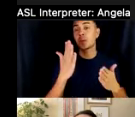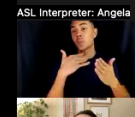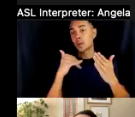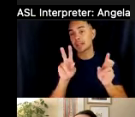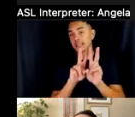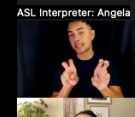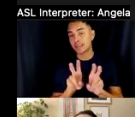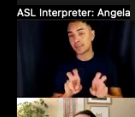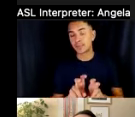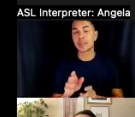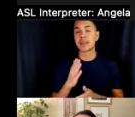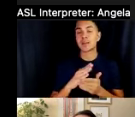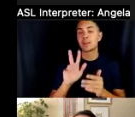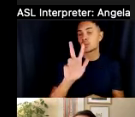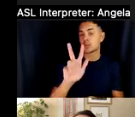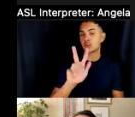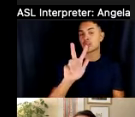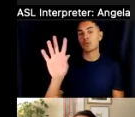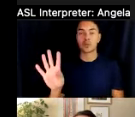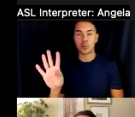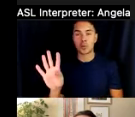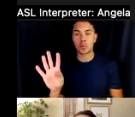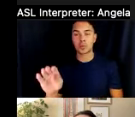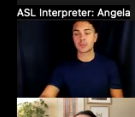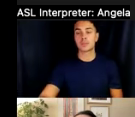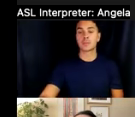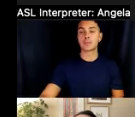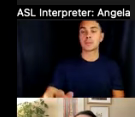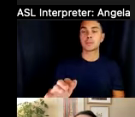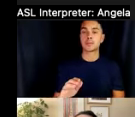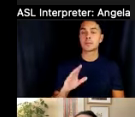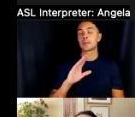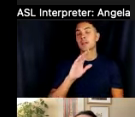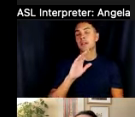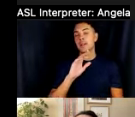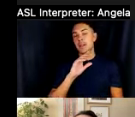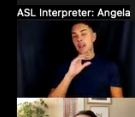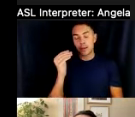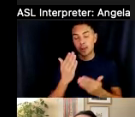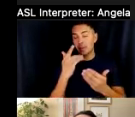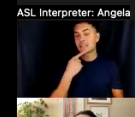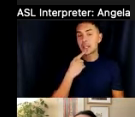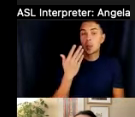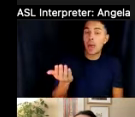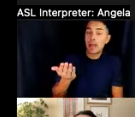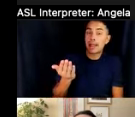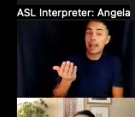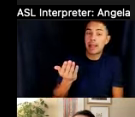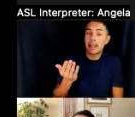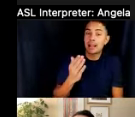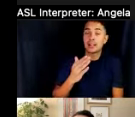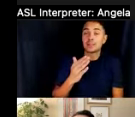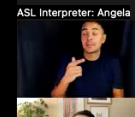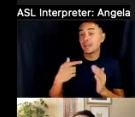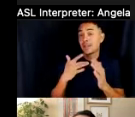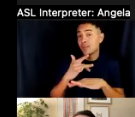have like from 3 to 4 this afternoon. And you might have to say, well, due to availability, we